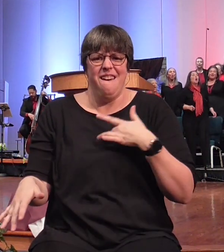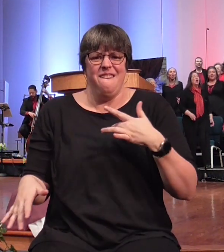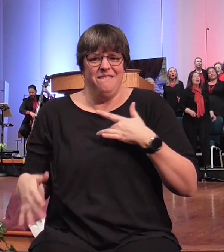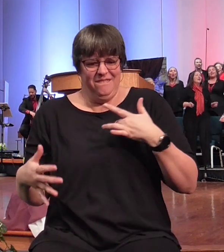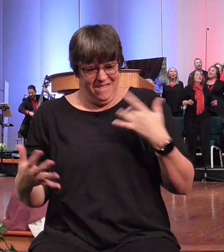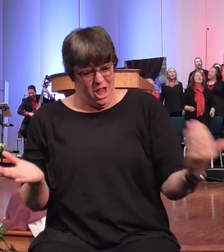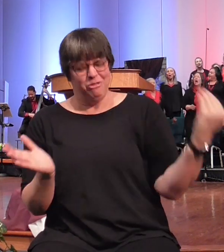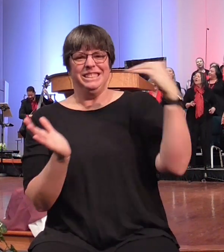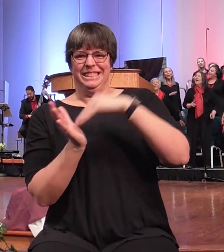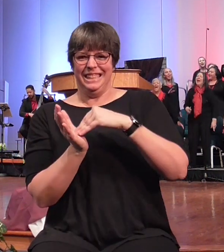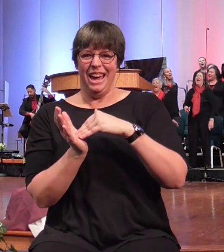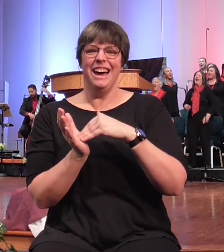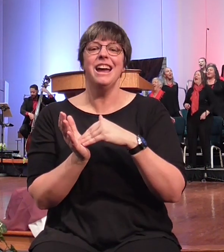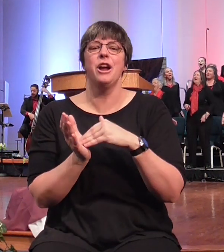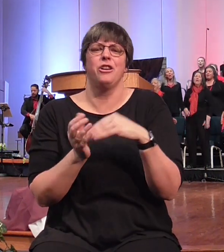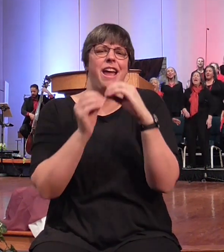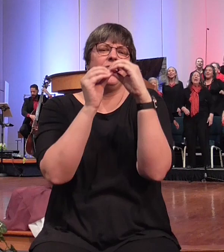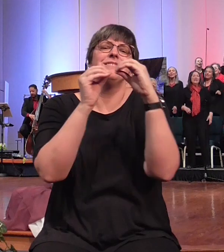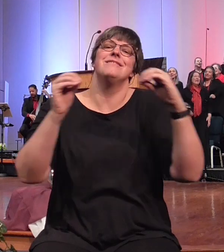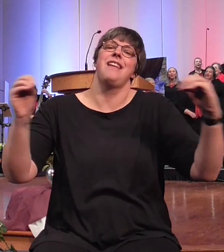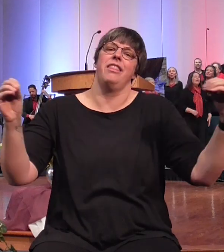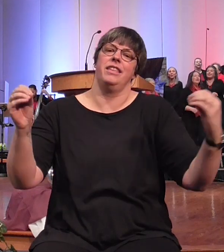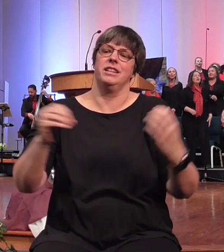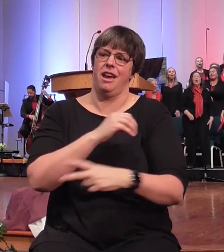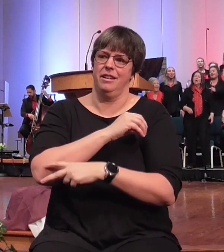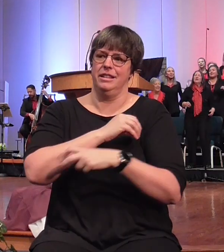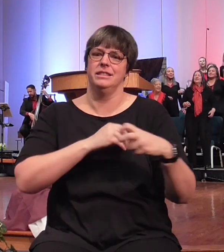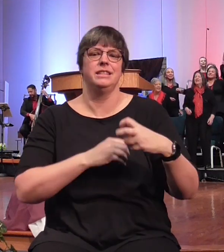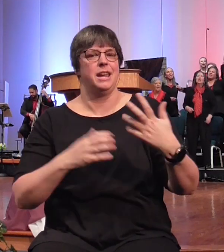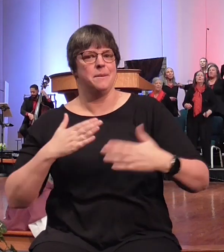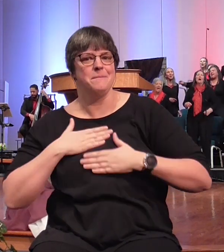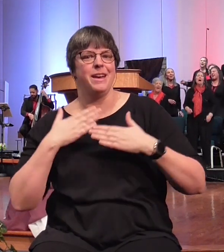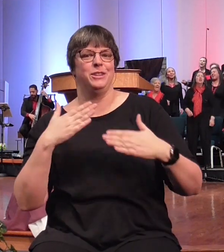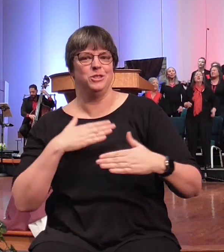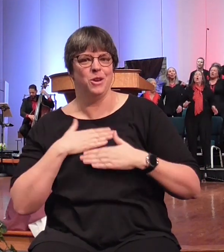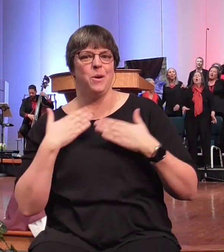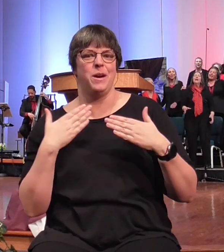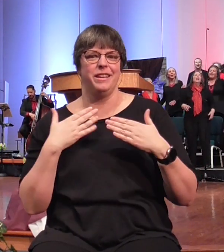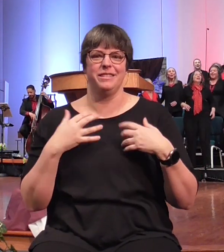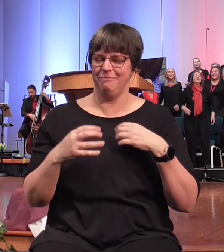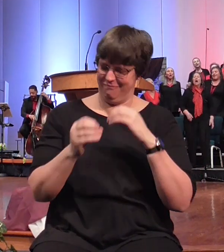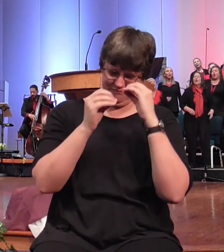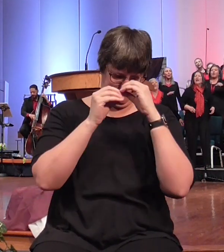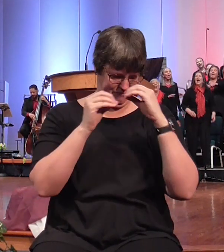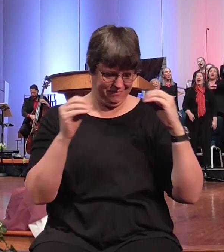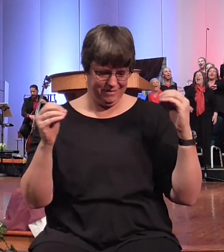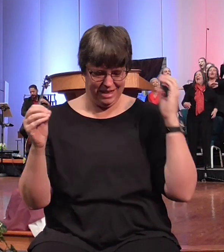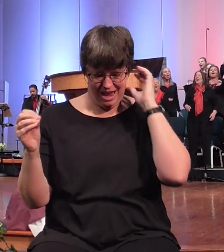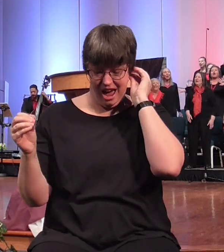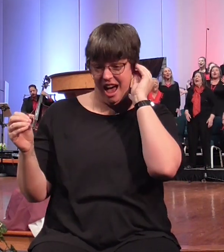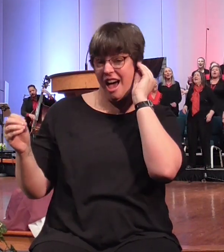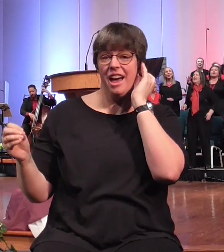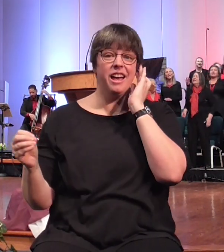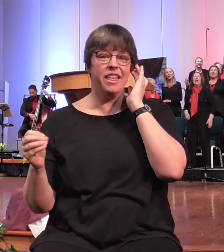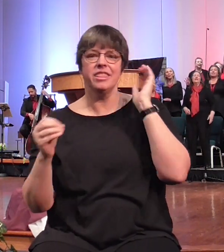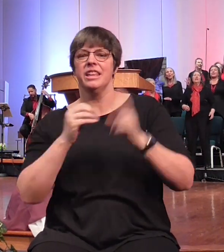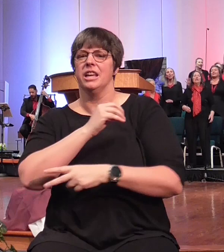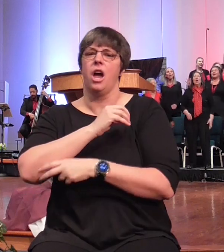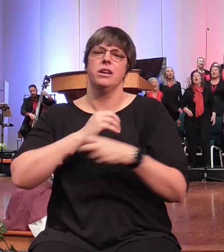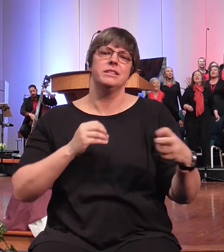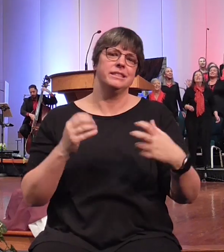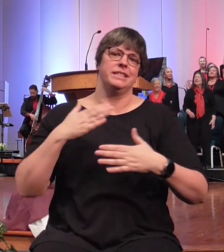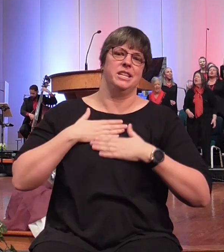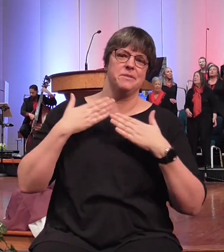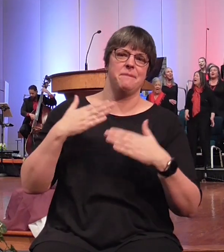been restored. No, there ain't nothing gonna steal my joy. No, there